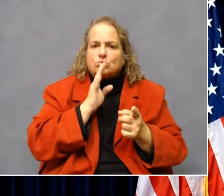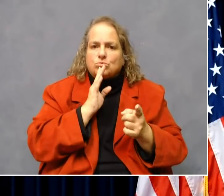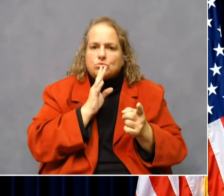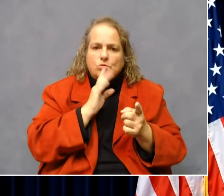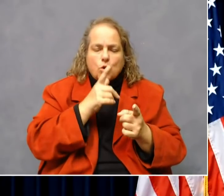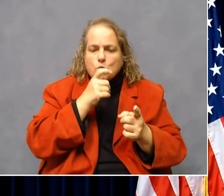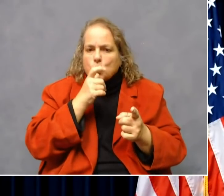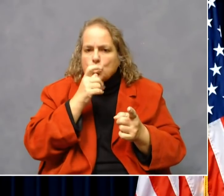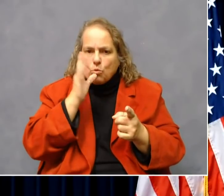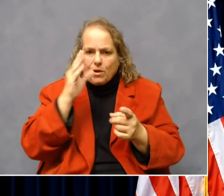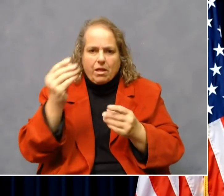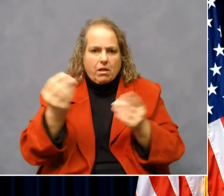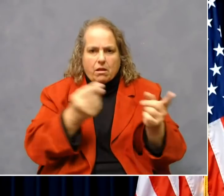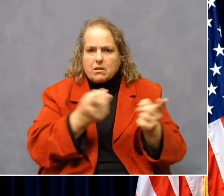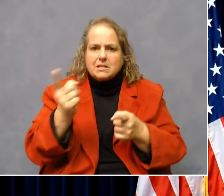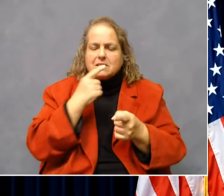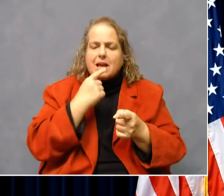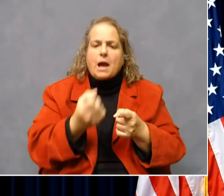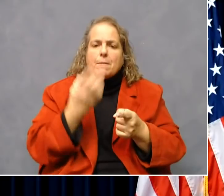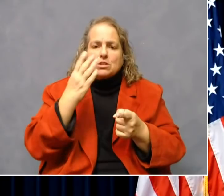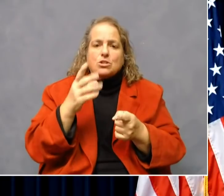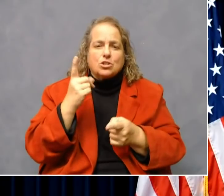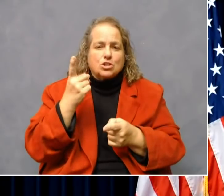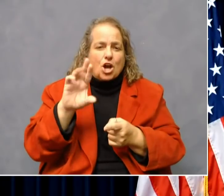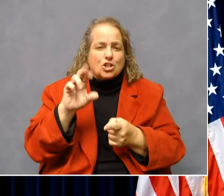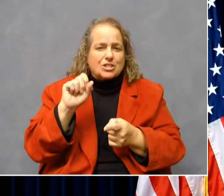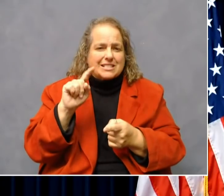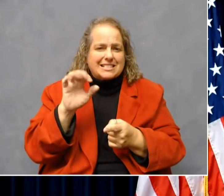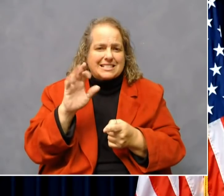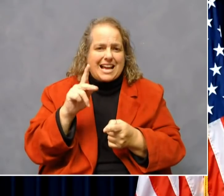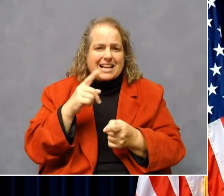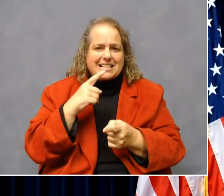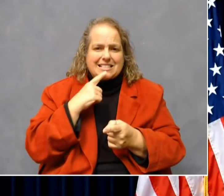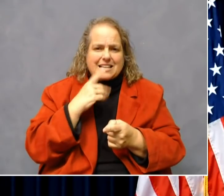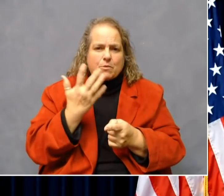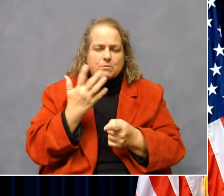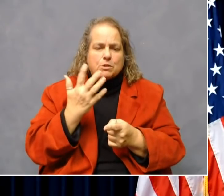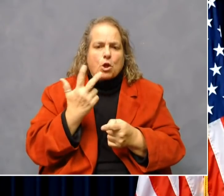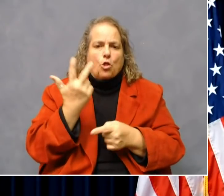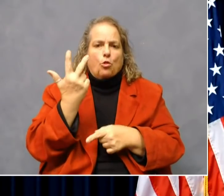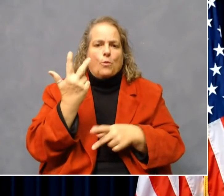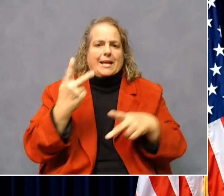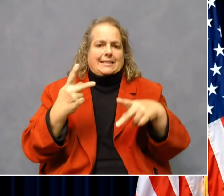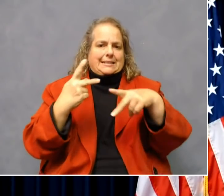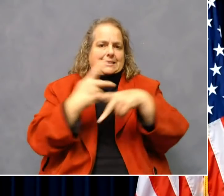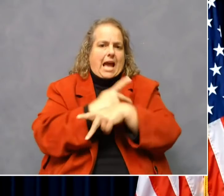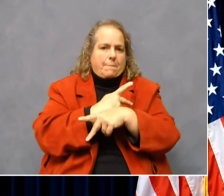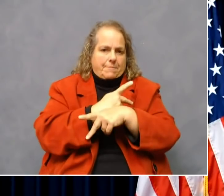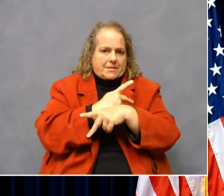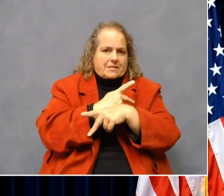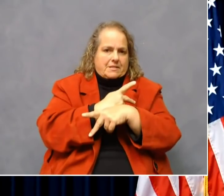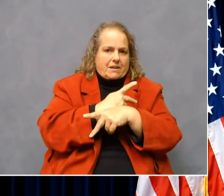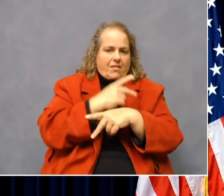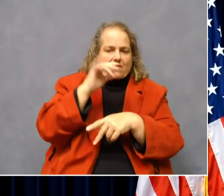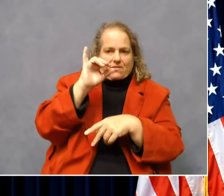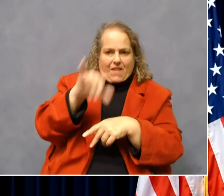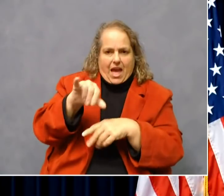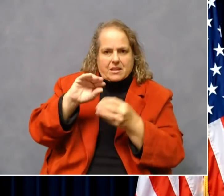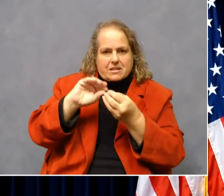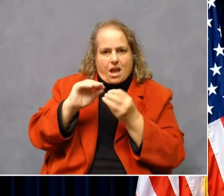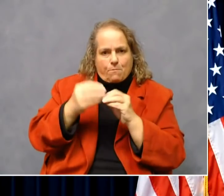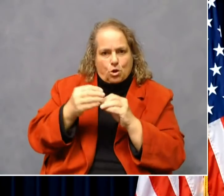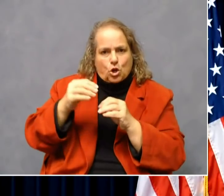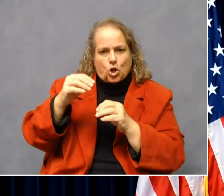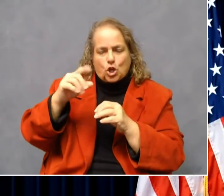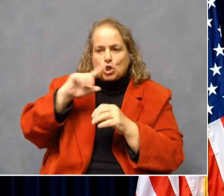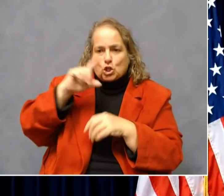on. Dr. Stack, I think, had it right. It was about 3 times higher, but we can get you that number. It was in